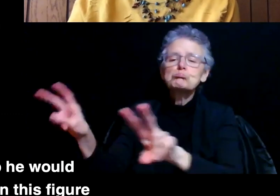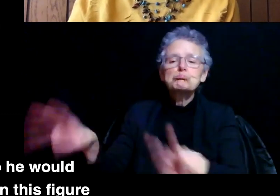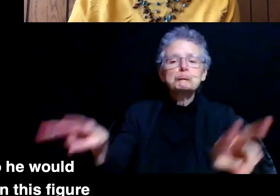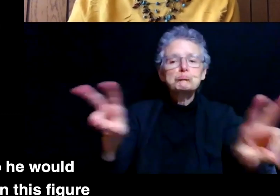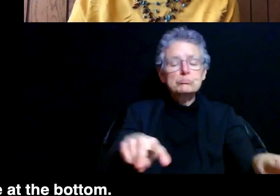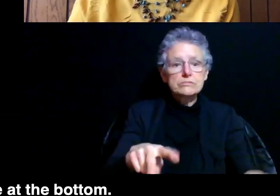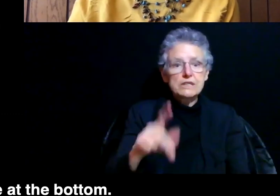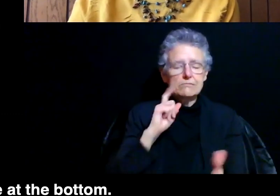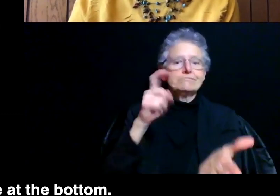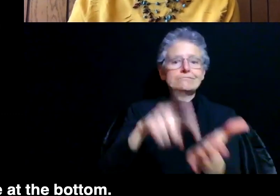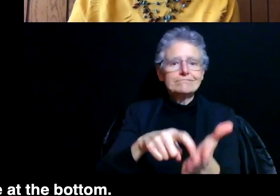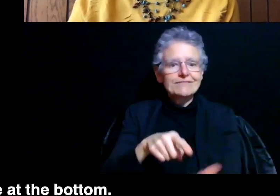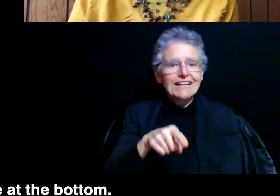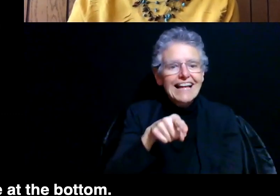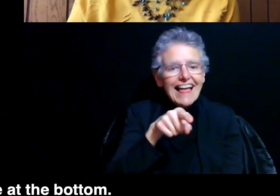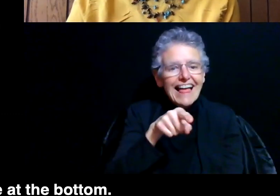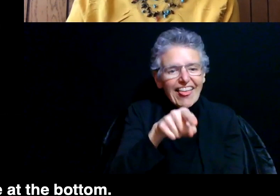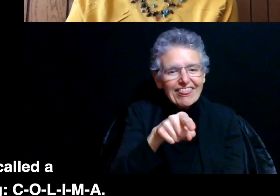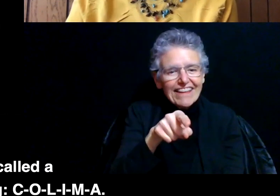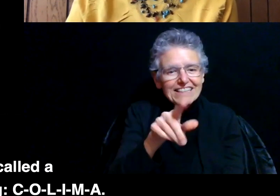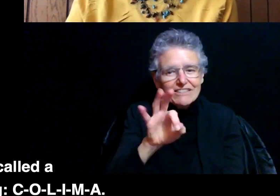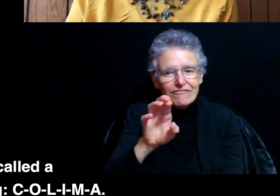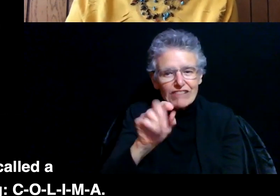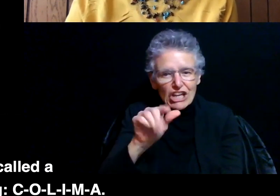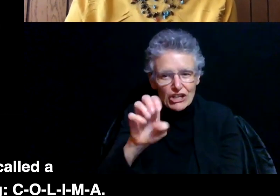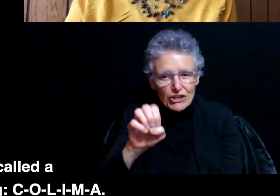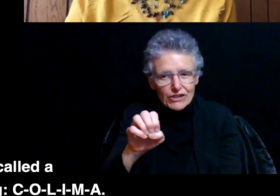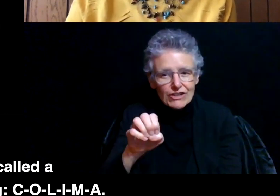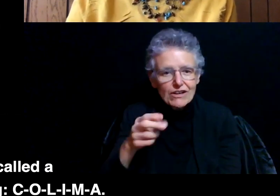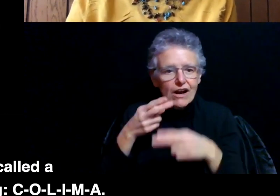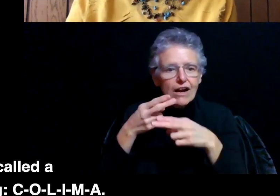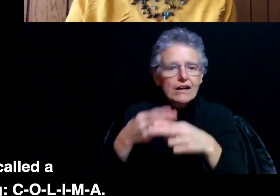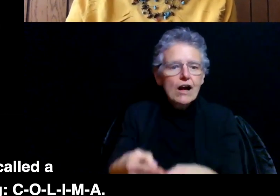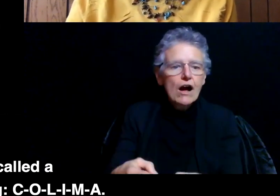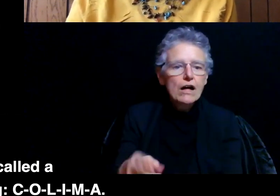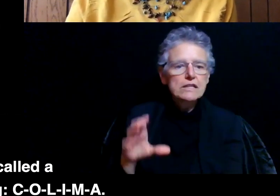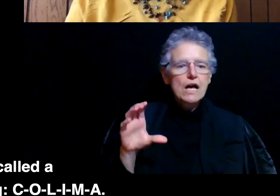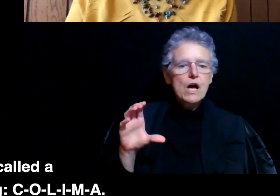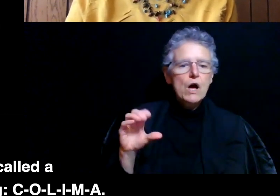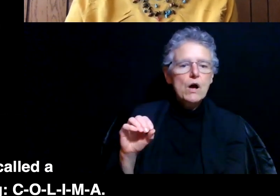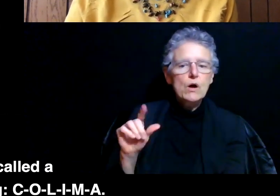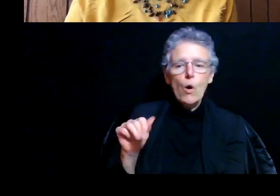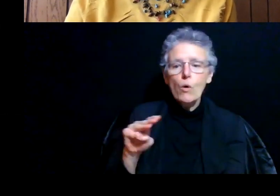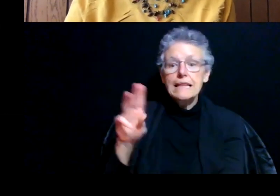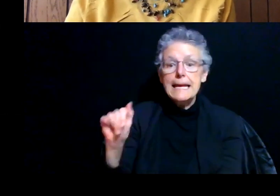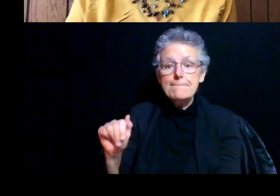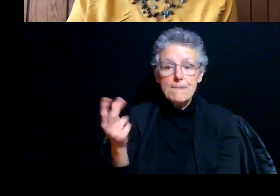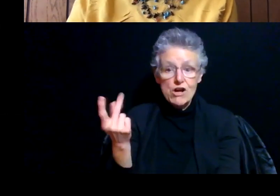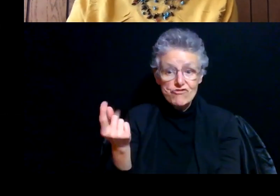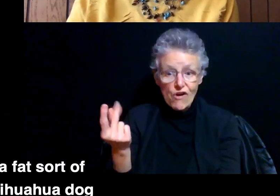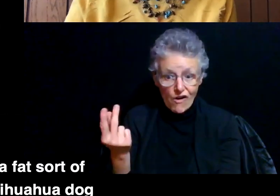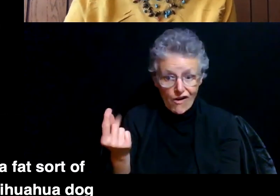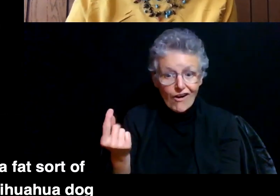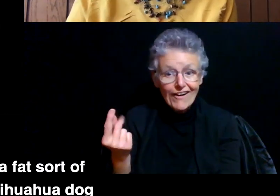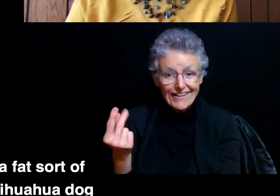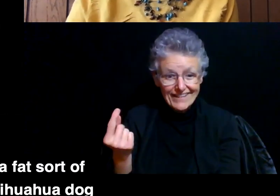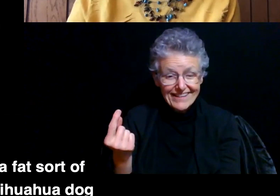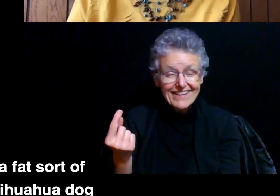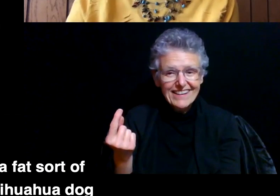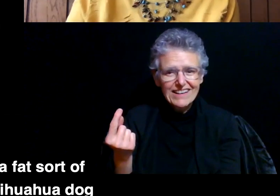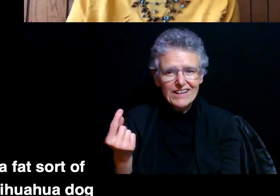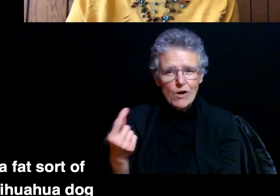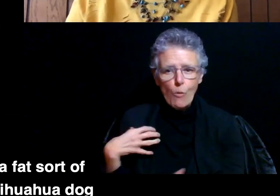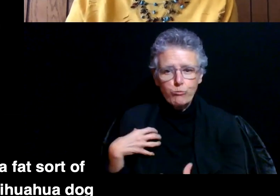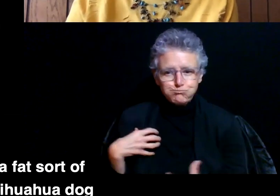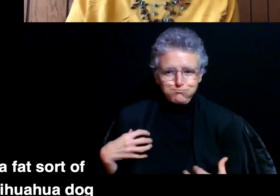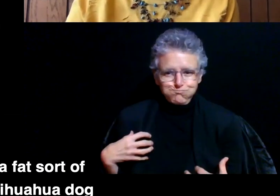seen this figure that you see at the bottom. It's called a Colima dog, Colima. And it's a fat,